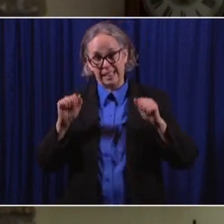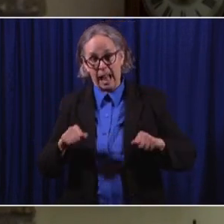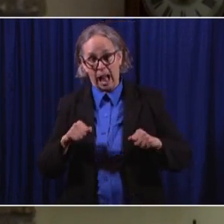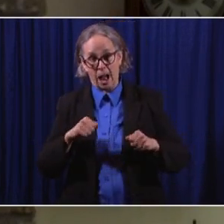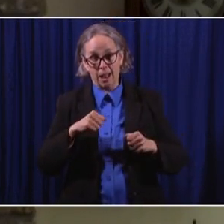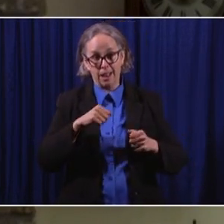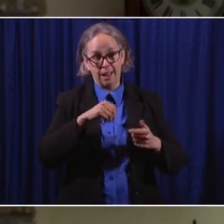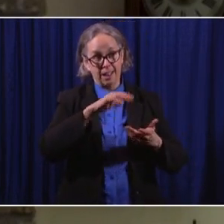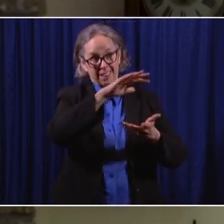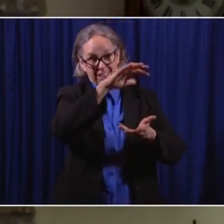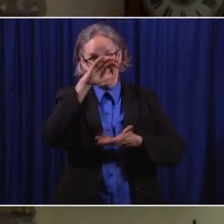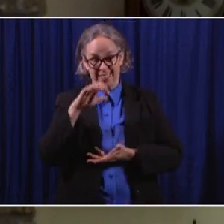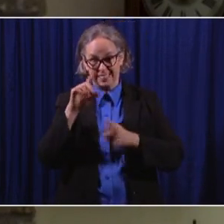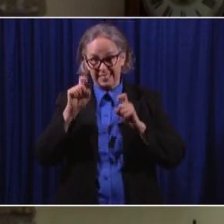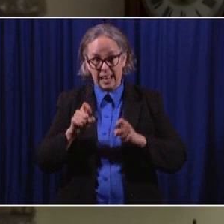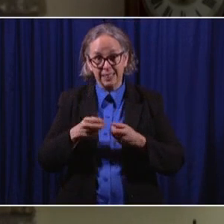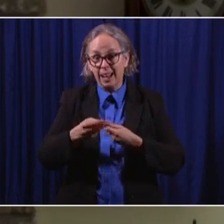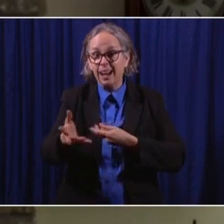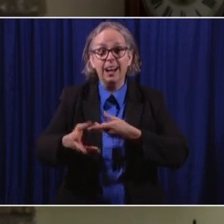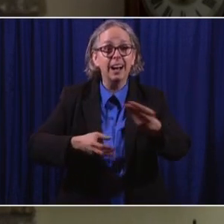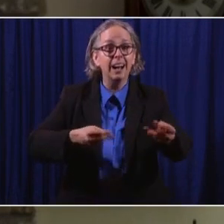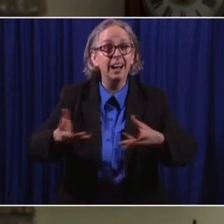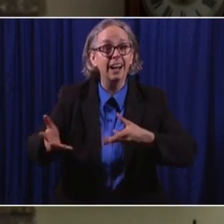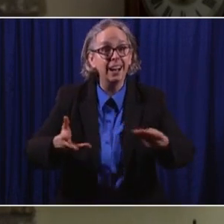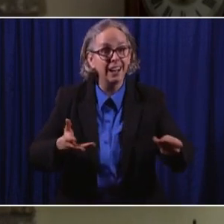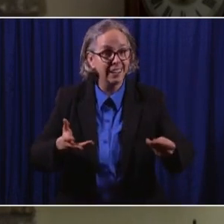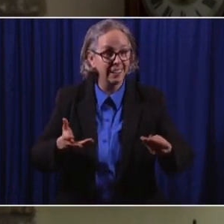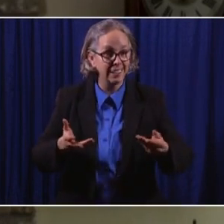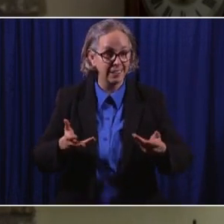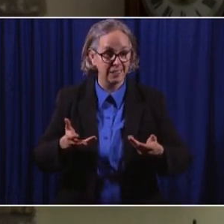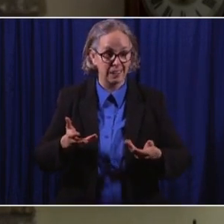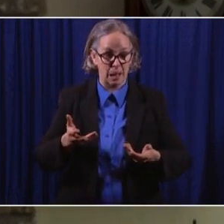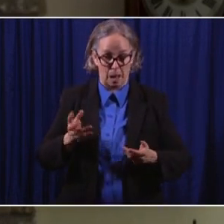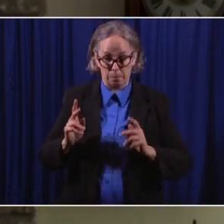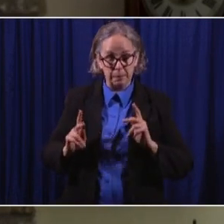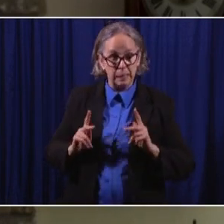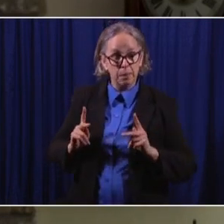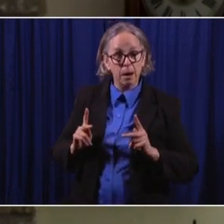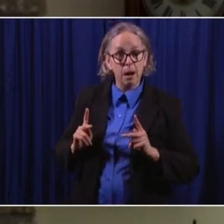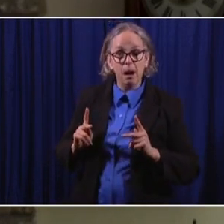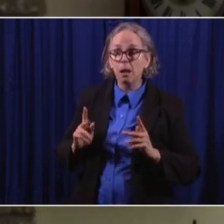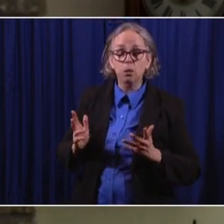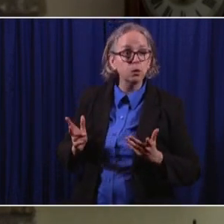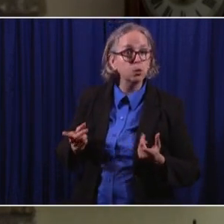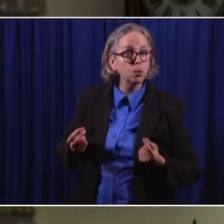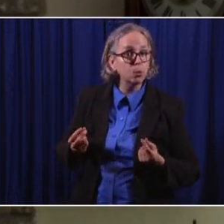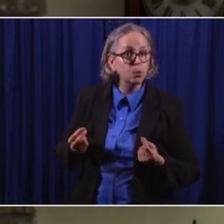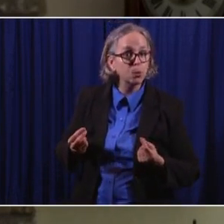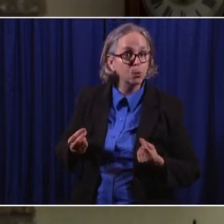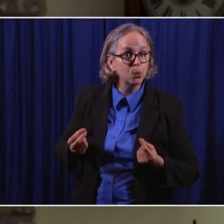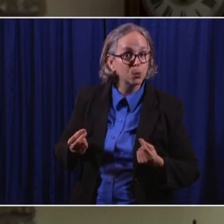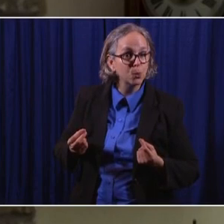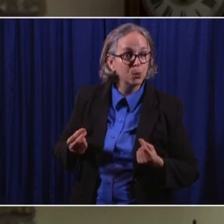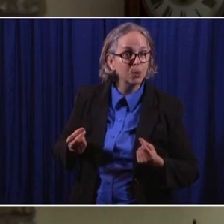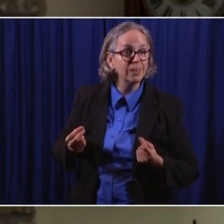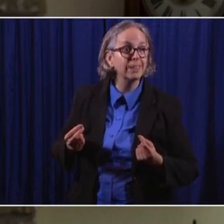let Ohioans more fully participate in their life,